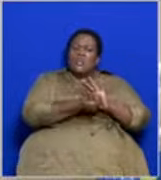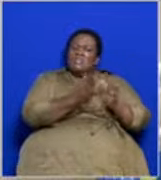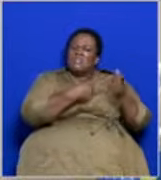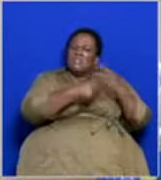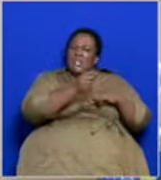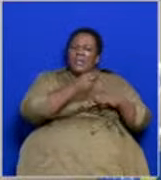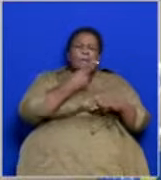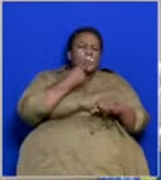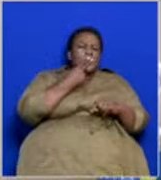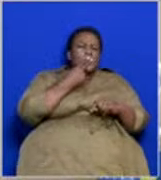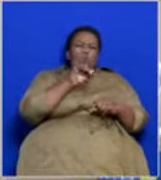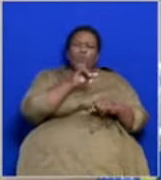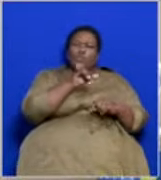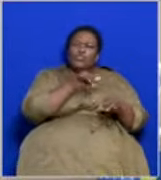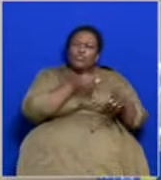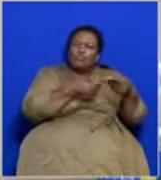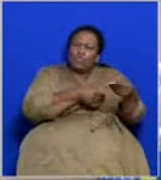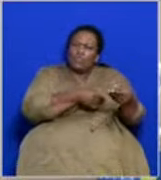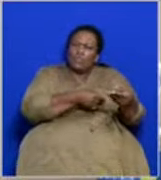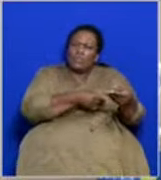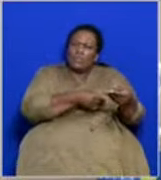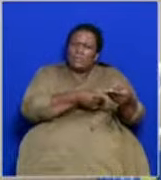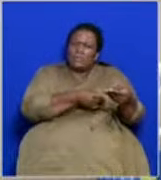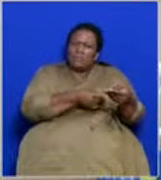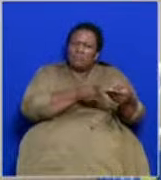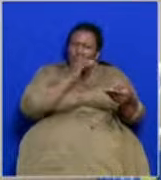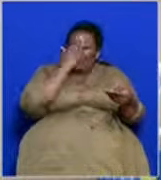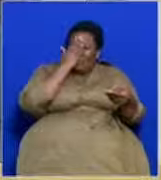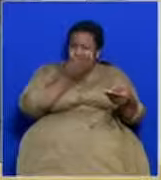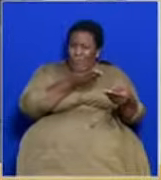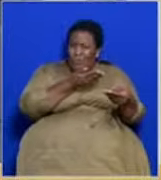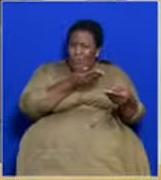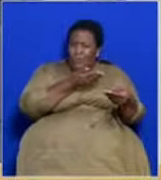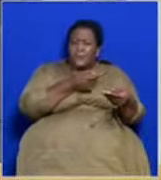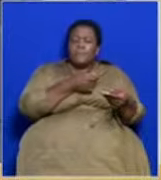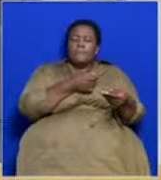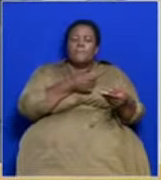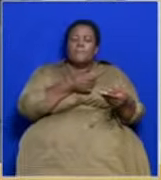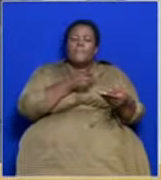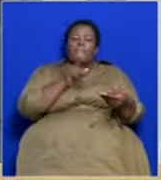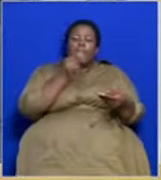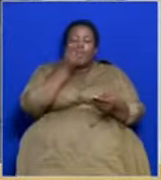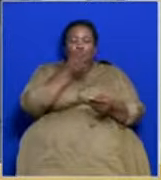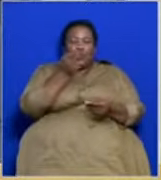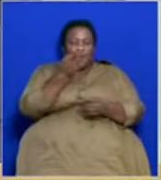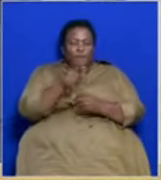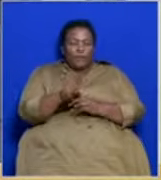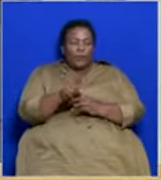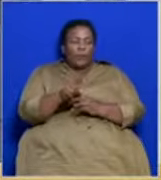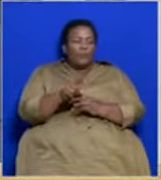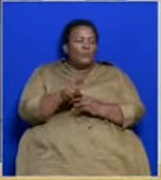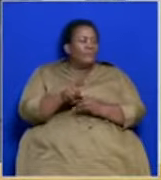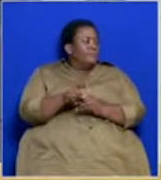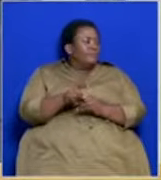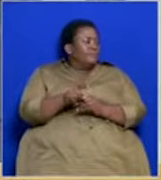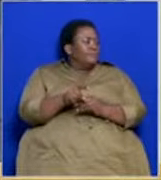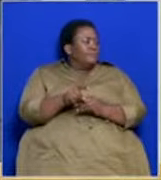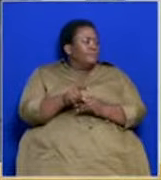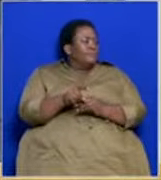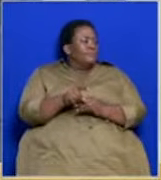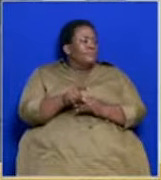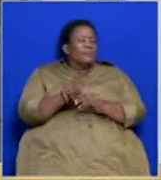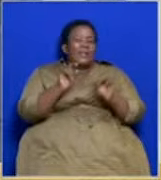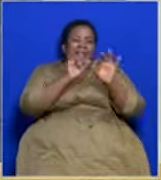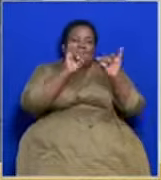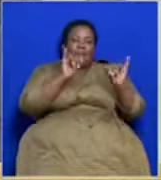looking for? Do you know? They will be looking for the invoice of cigarette